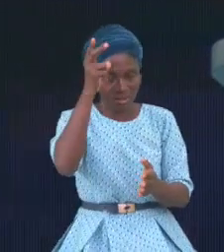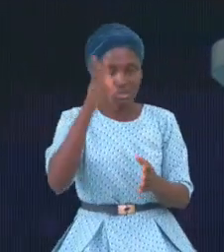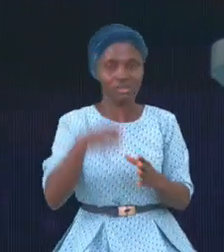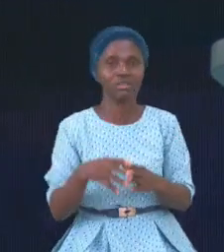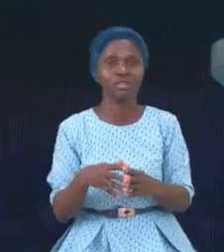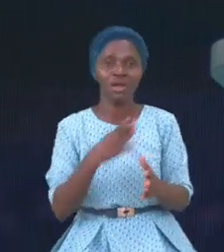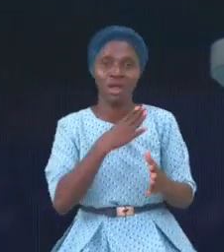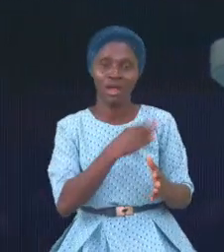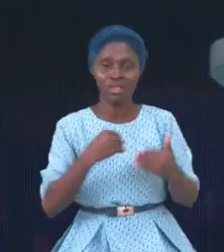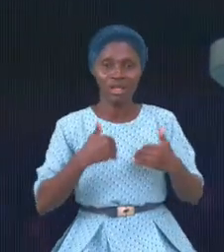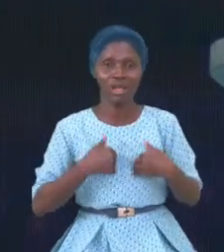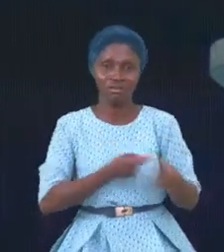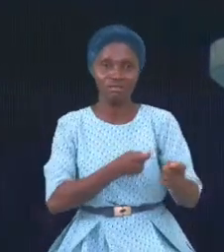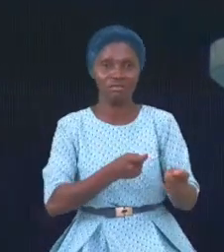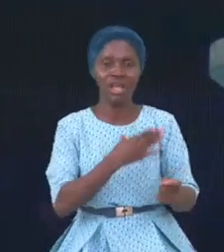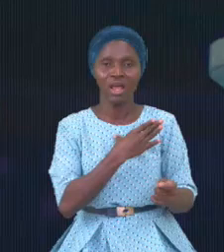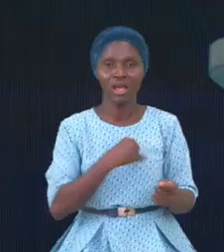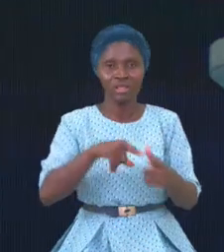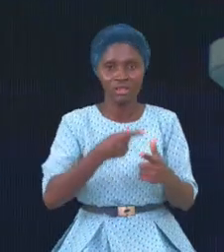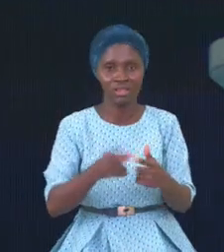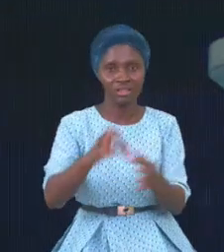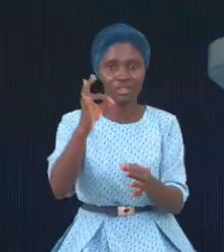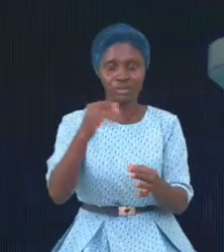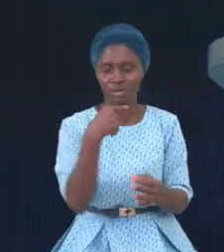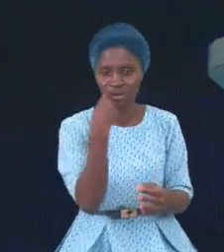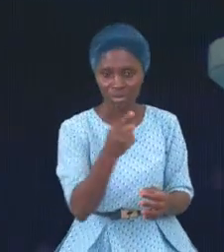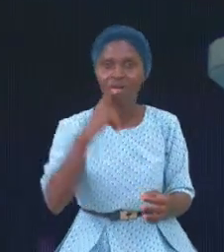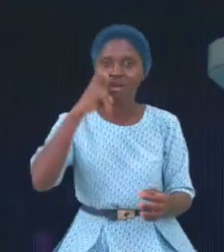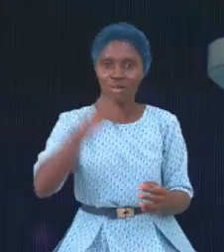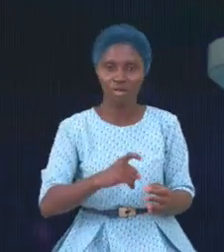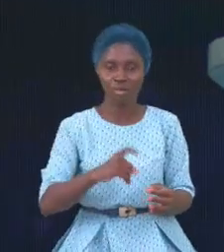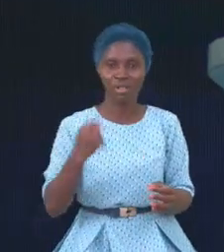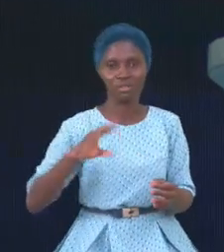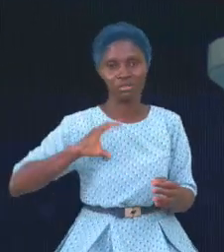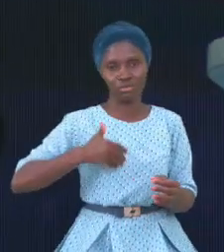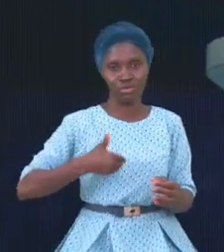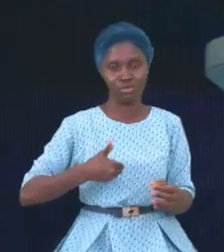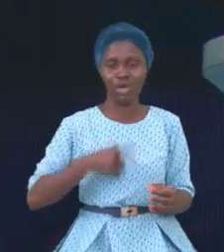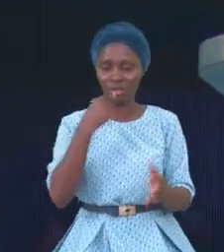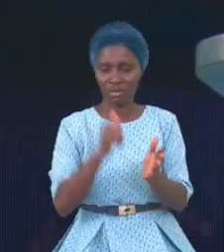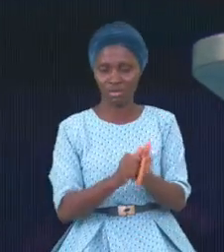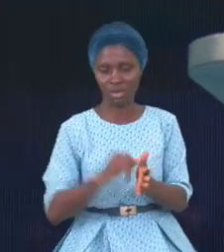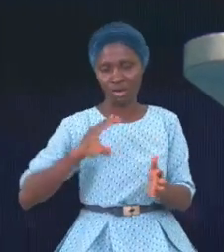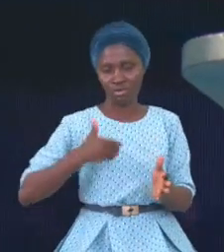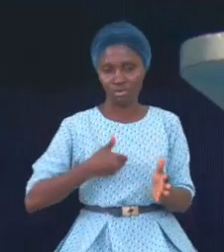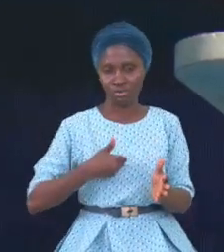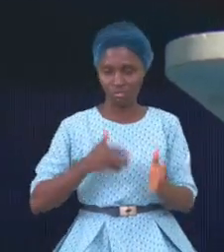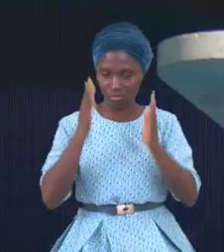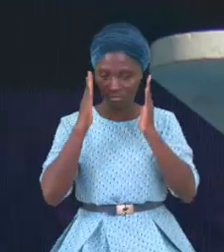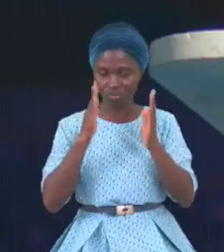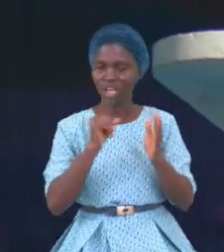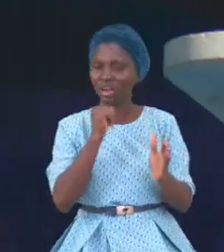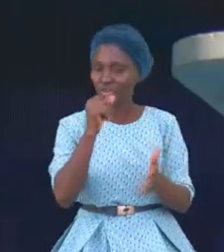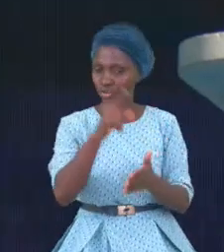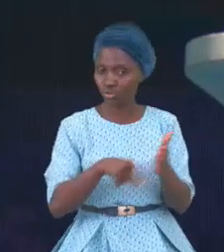soul, soul, pay attention. It's not what you feel, it's not the emotion. Soul, pay attention. It